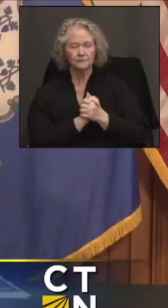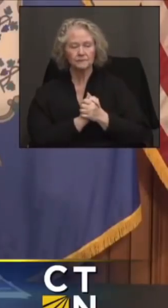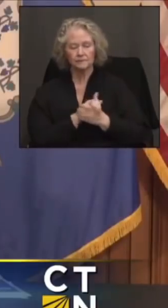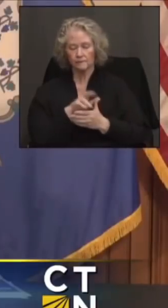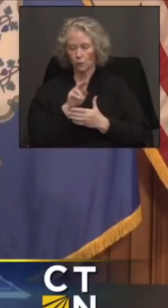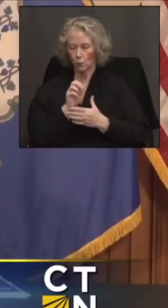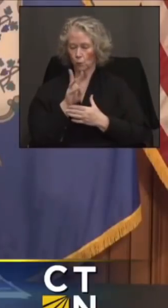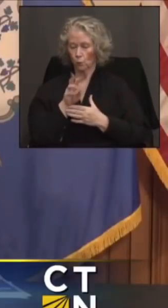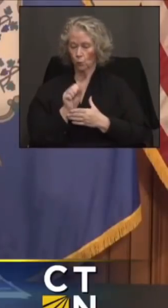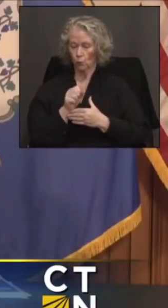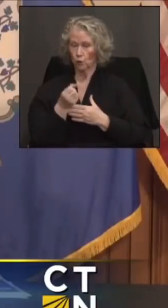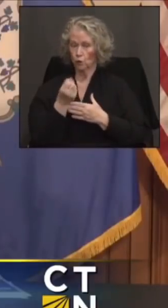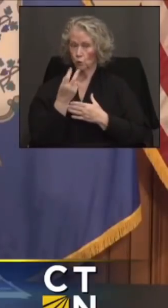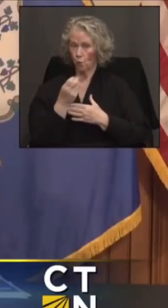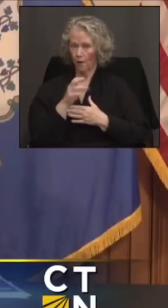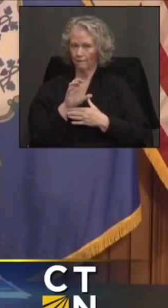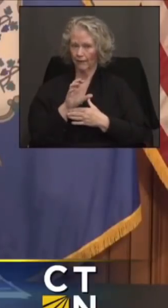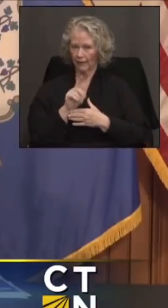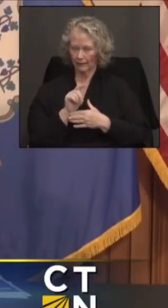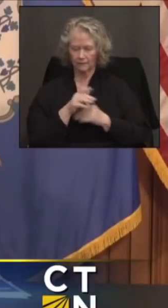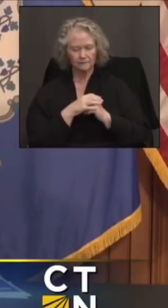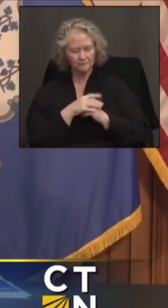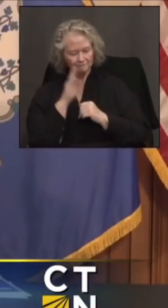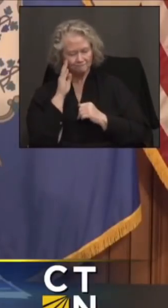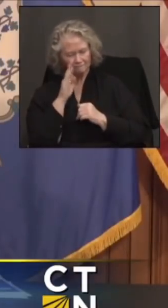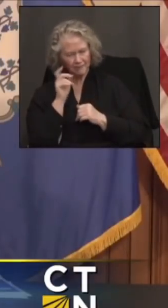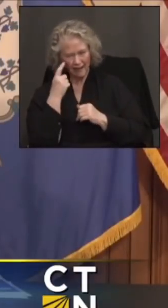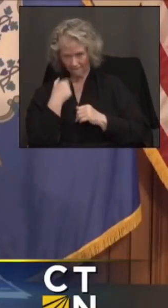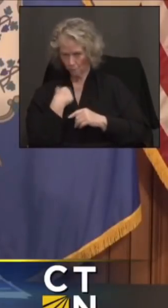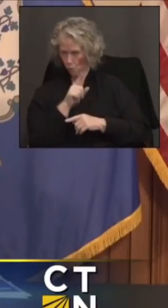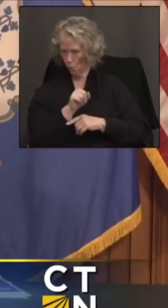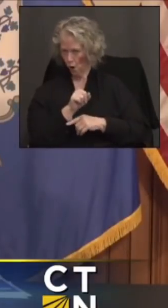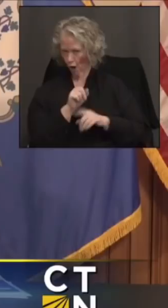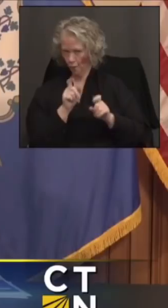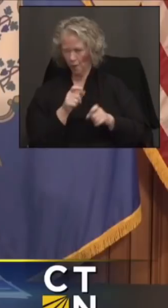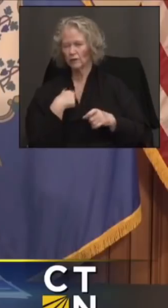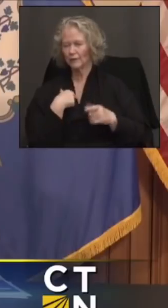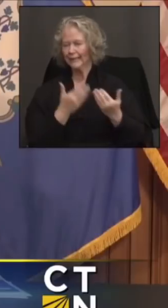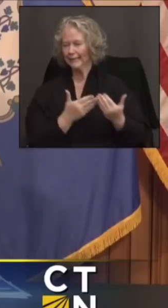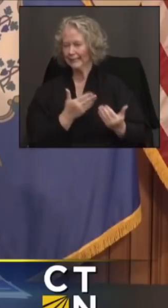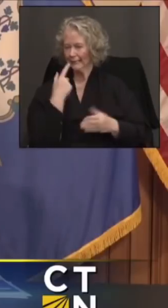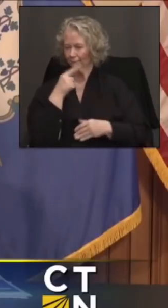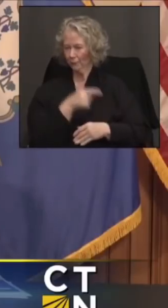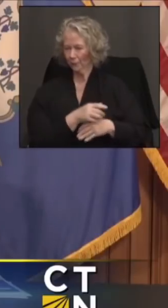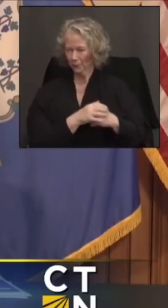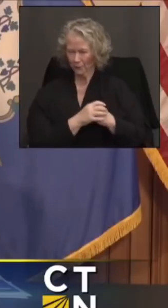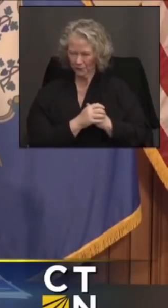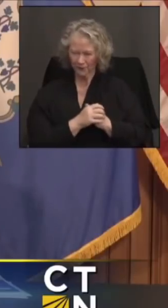News 12 Connecticut. Hi, Governor. Just one question for you today. I'll go easy on you today.